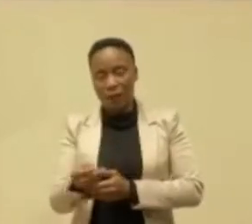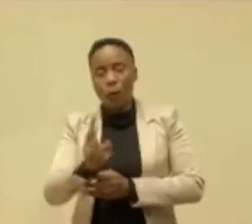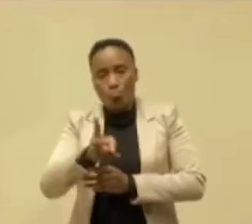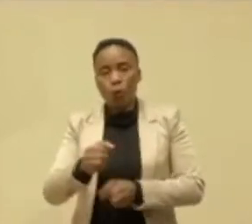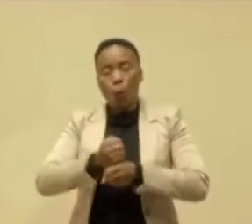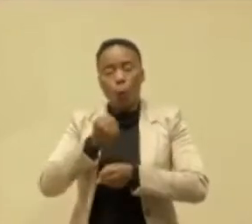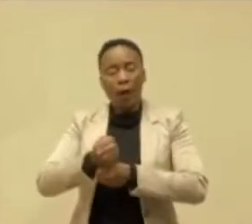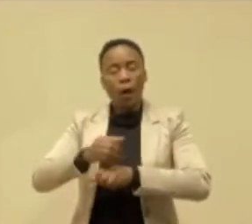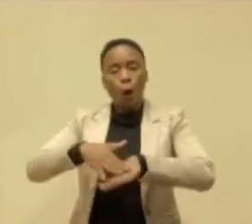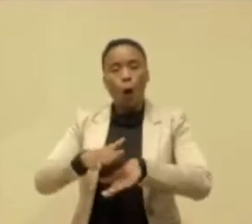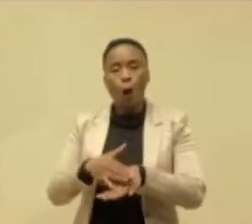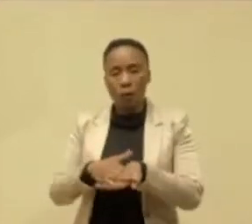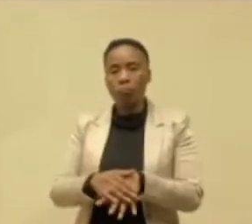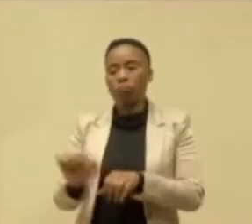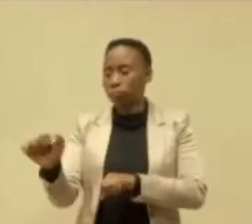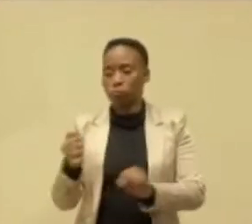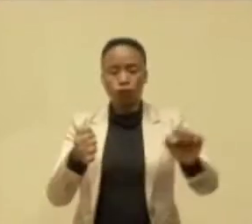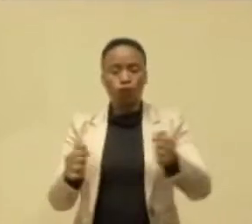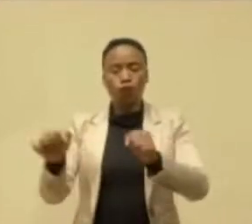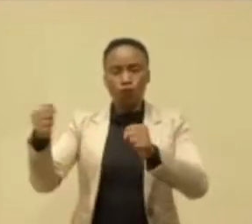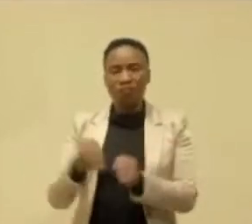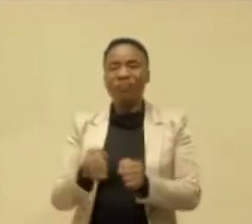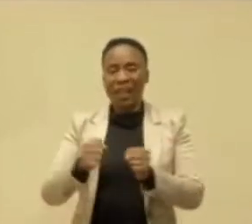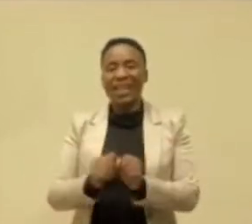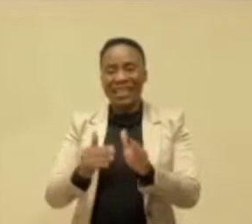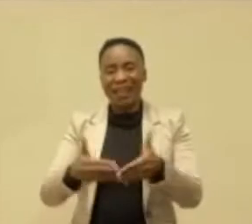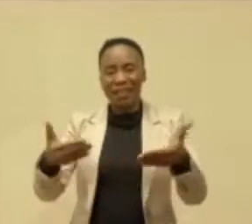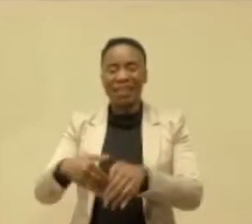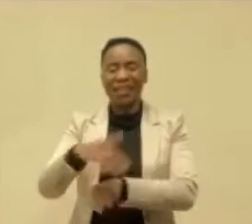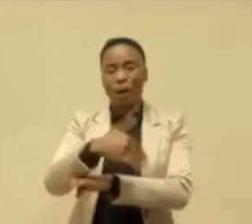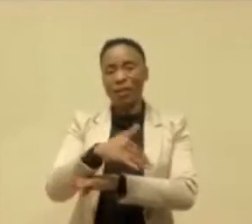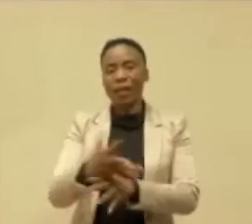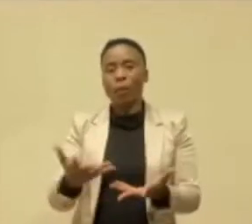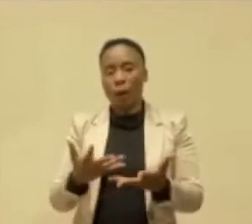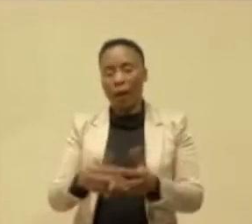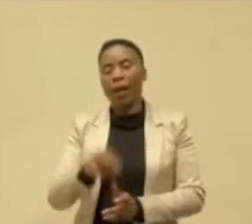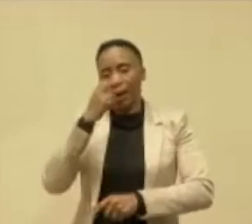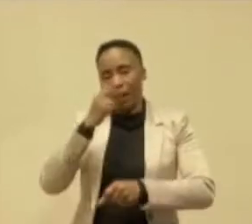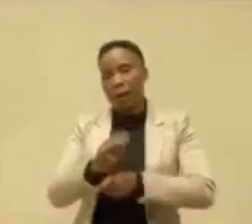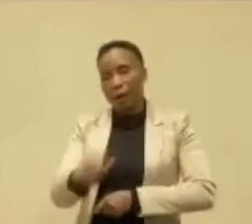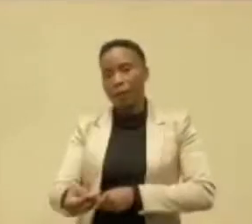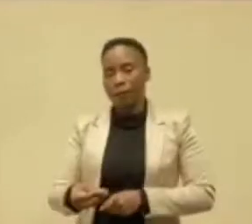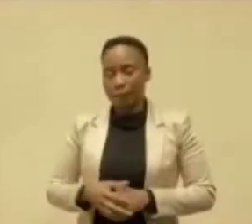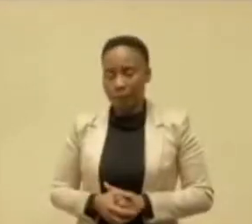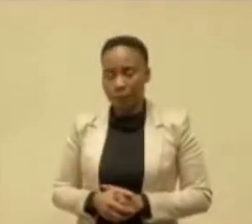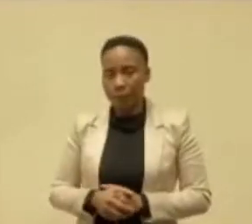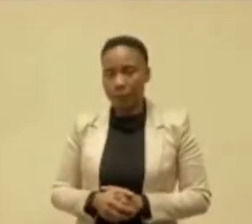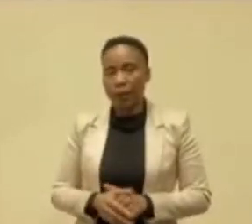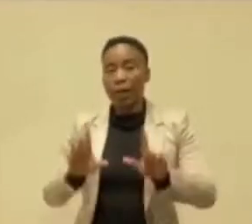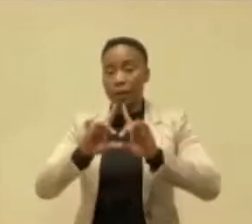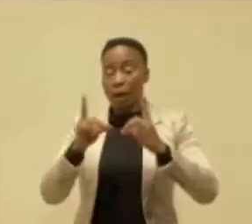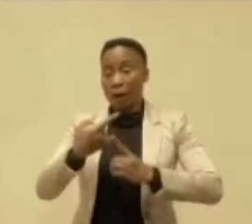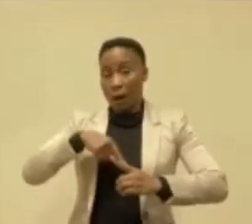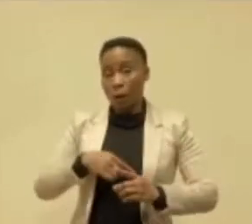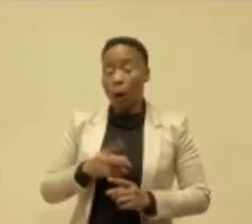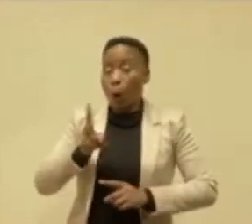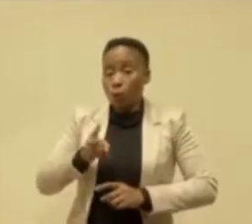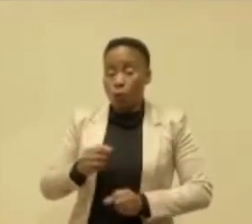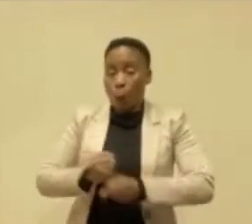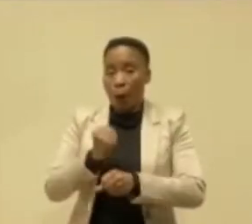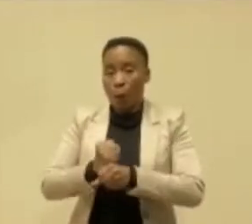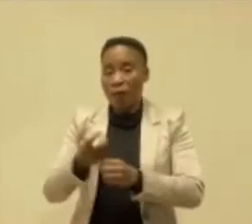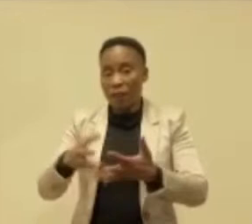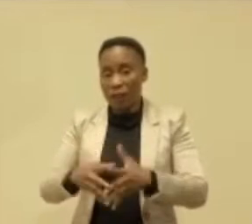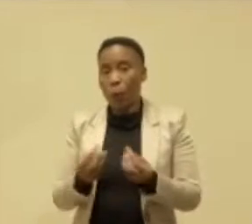on outsourcing their services where it may be necessary our department has also been working with